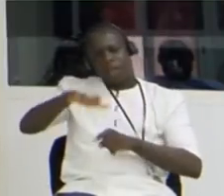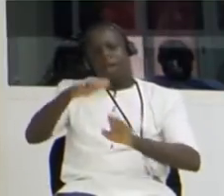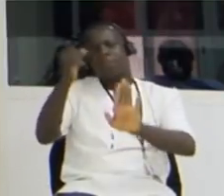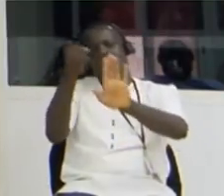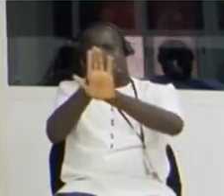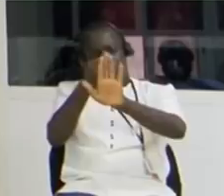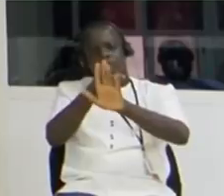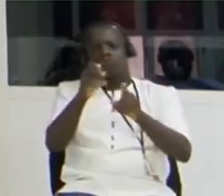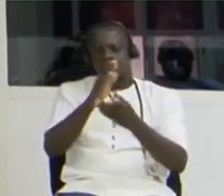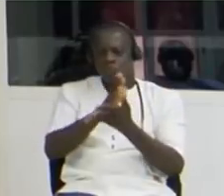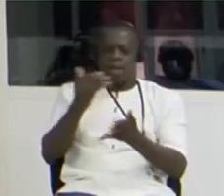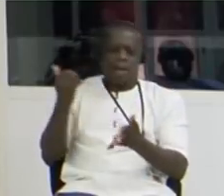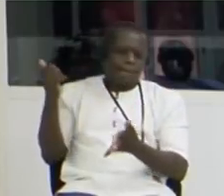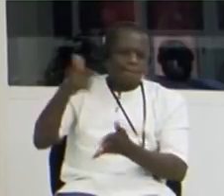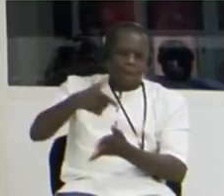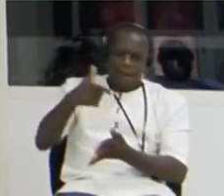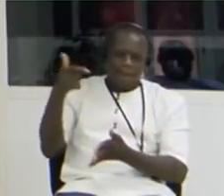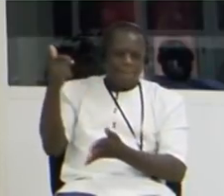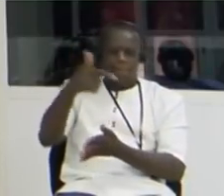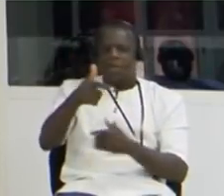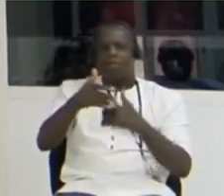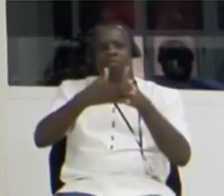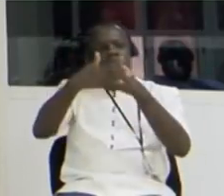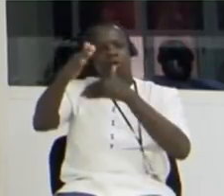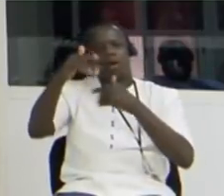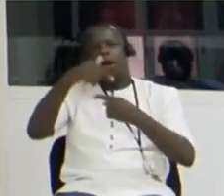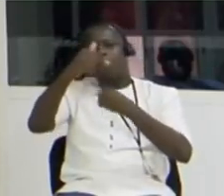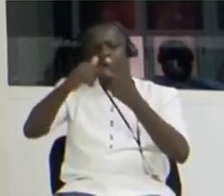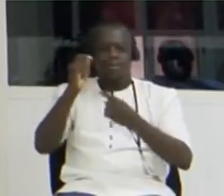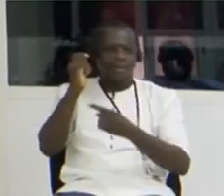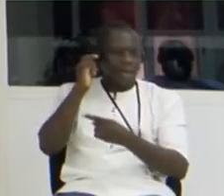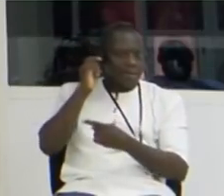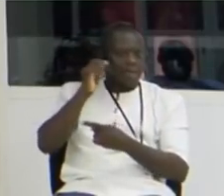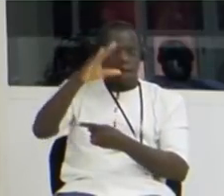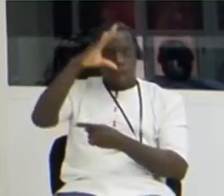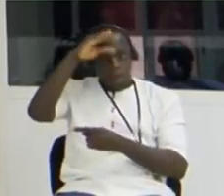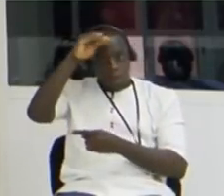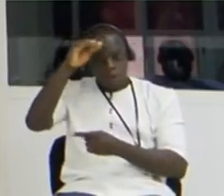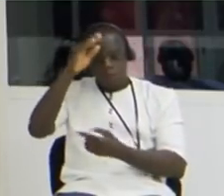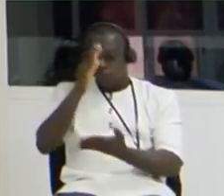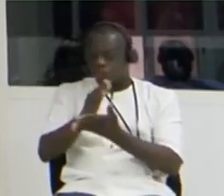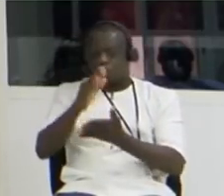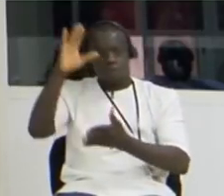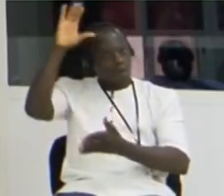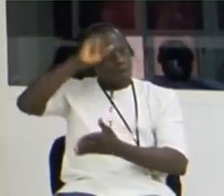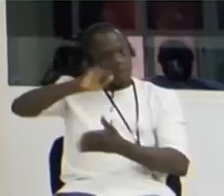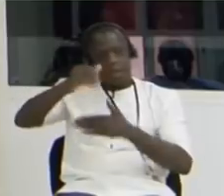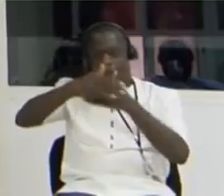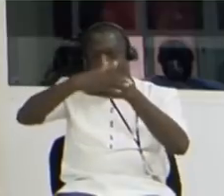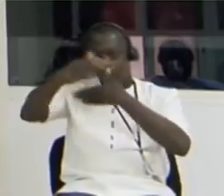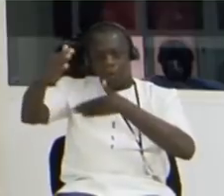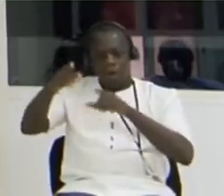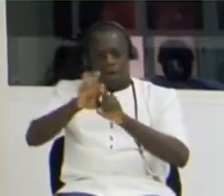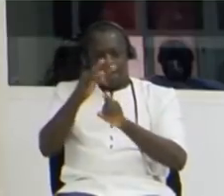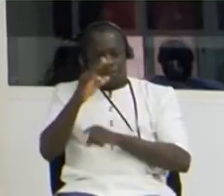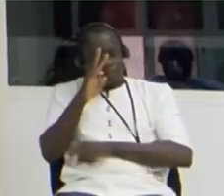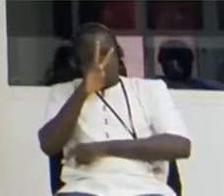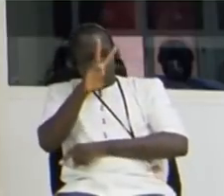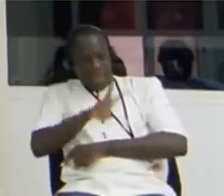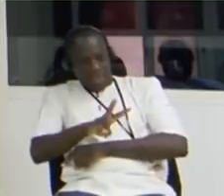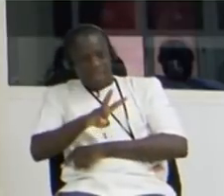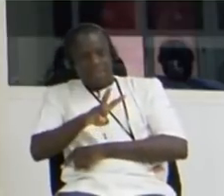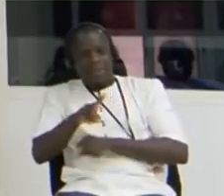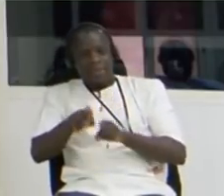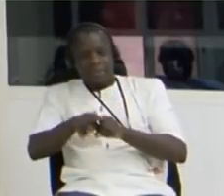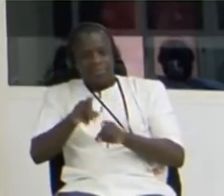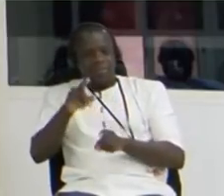And girls, and both boys and girls are aware that when you see cases of harassment, how do you negotiate yourself out